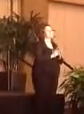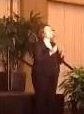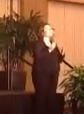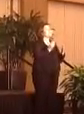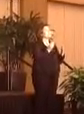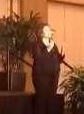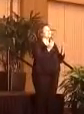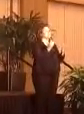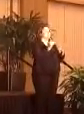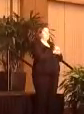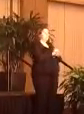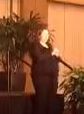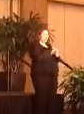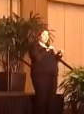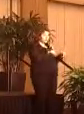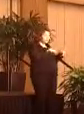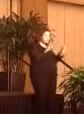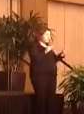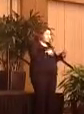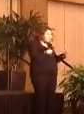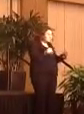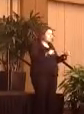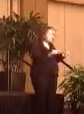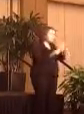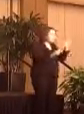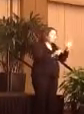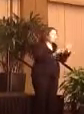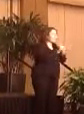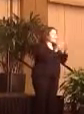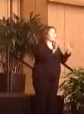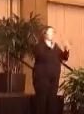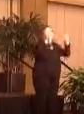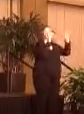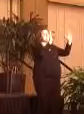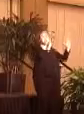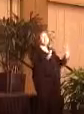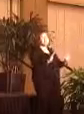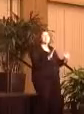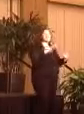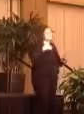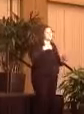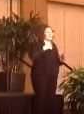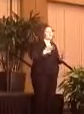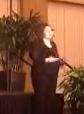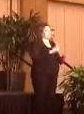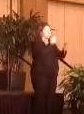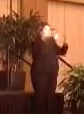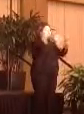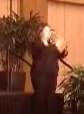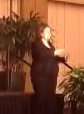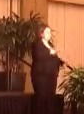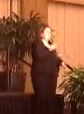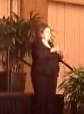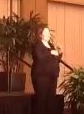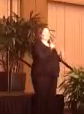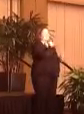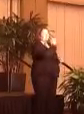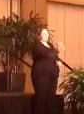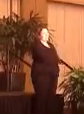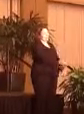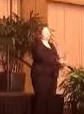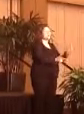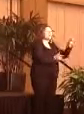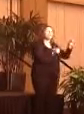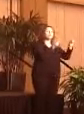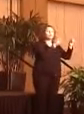Tonight would not be possible without all of the amazing volunteers. So I won't go through the list because you're all, well actually